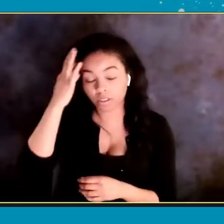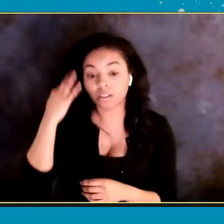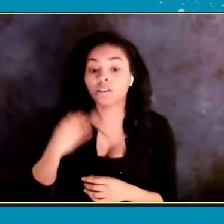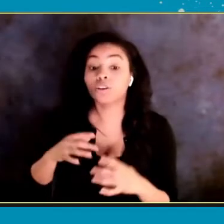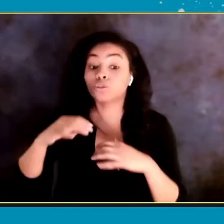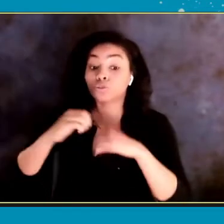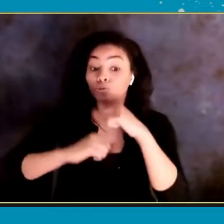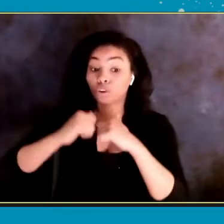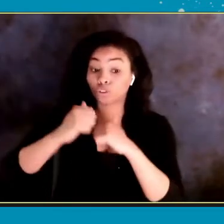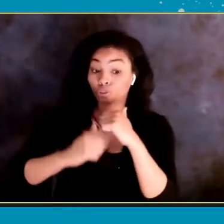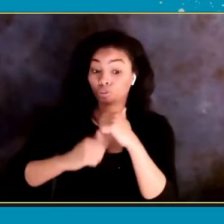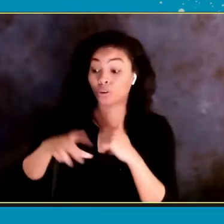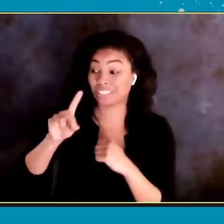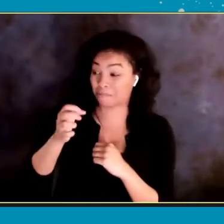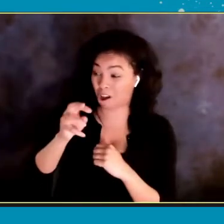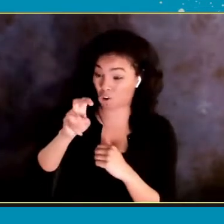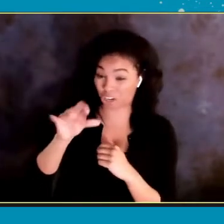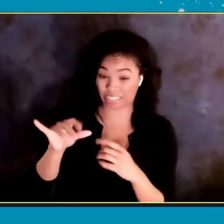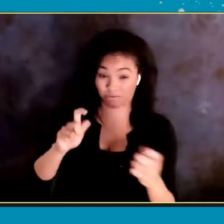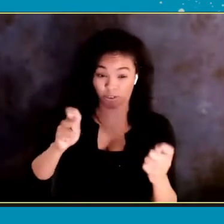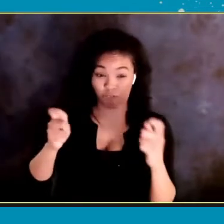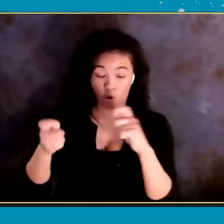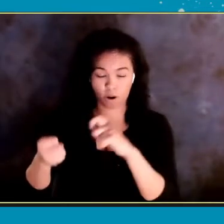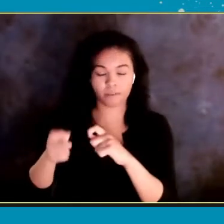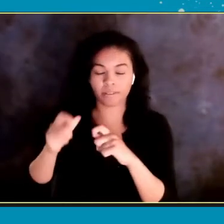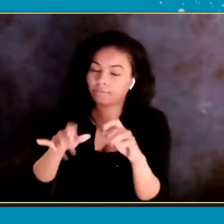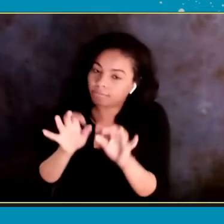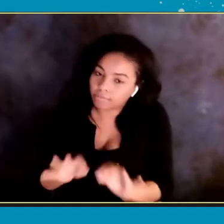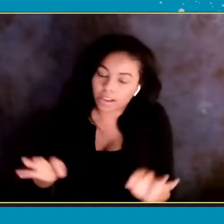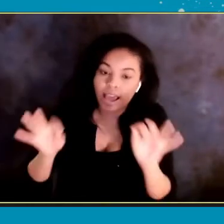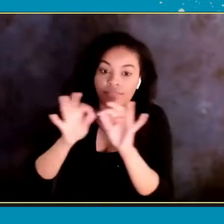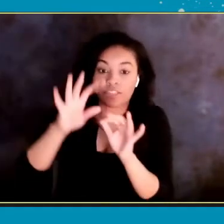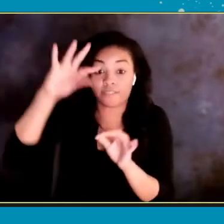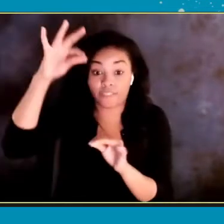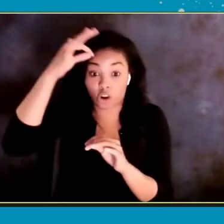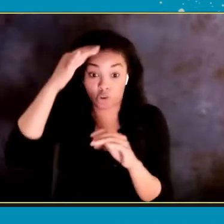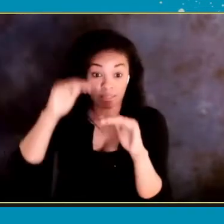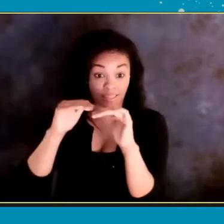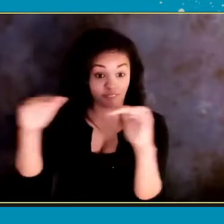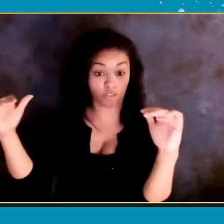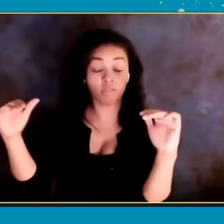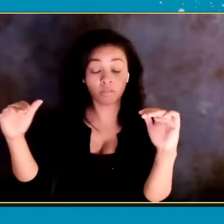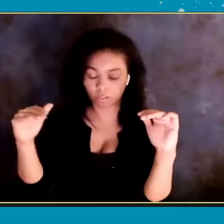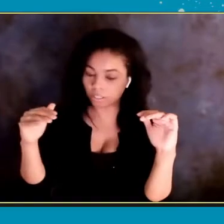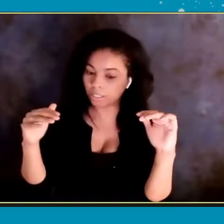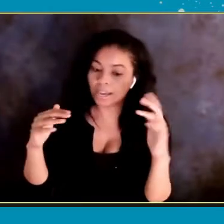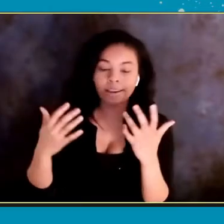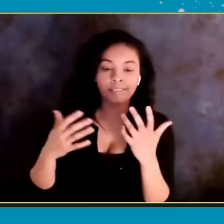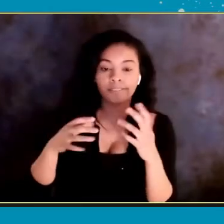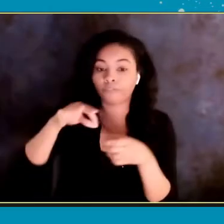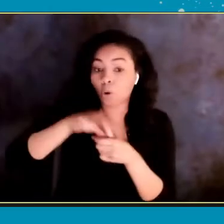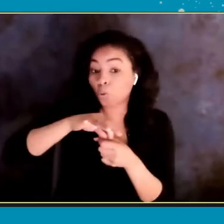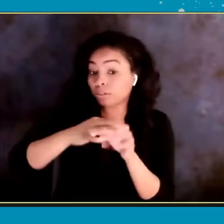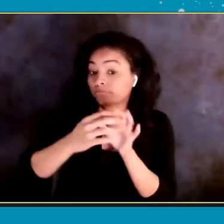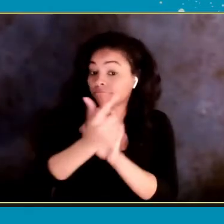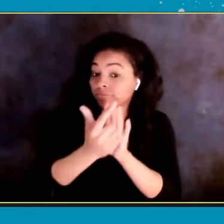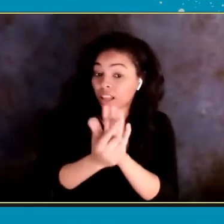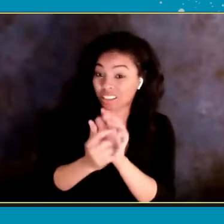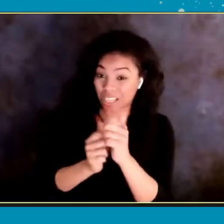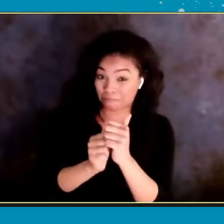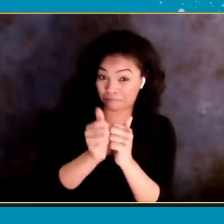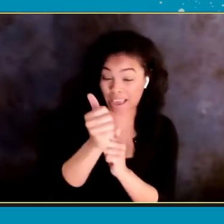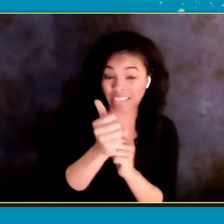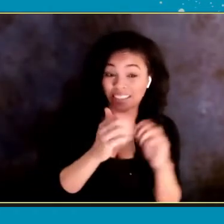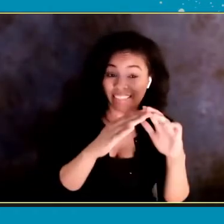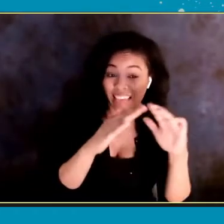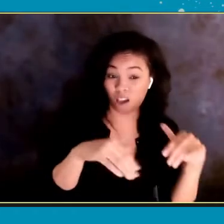most important issues of our day. At the federal level, landmark voting rights legislation has passed in the House, but has little chance